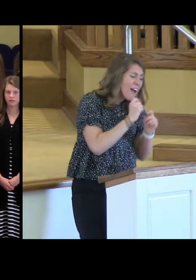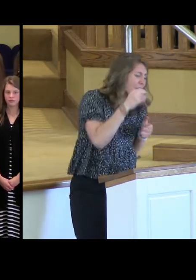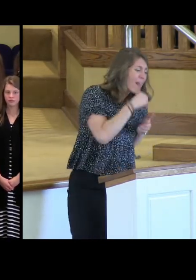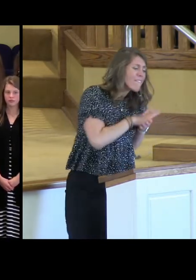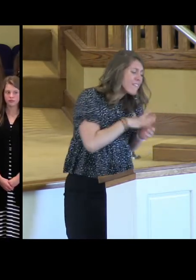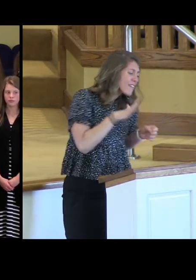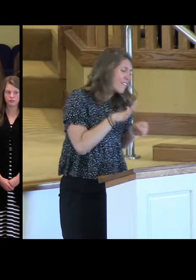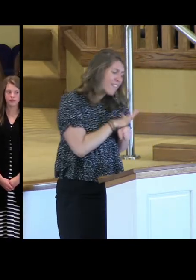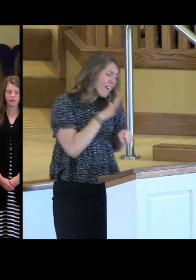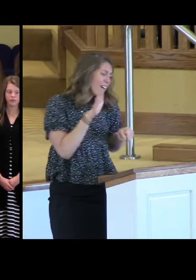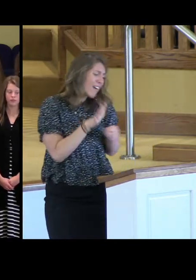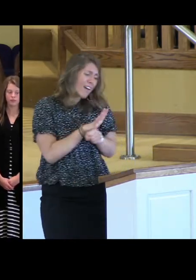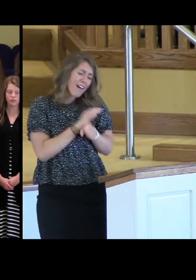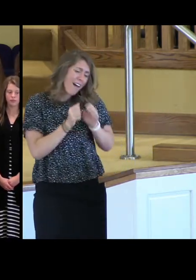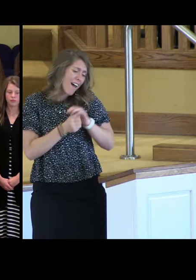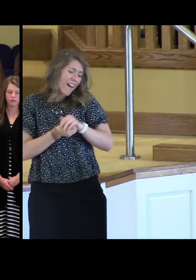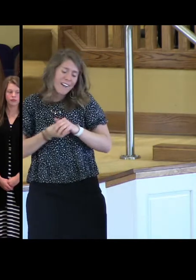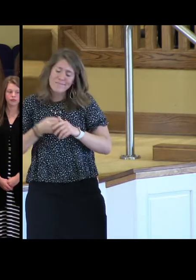So hard to